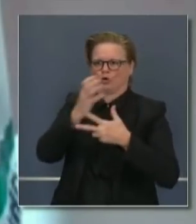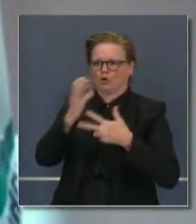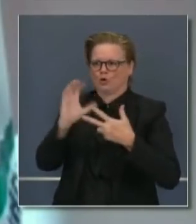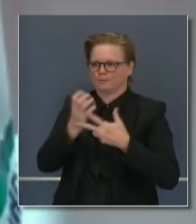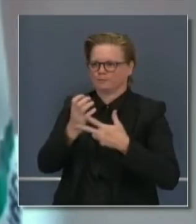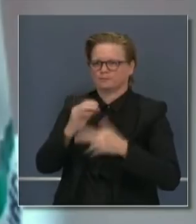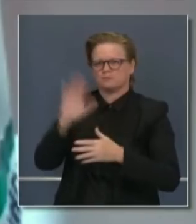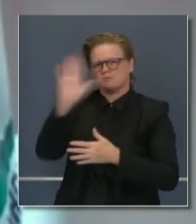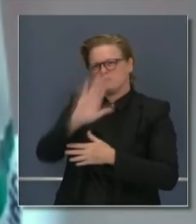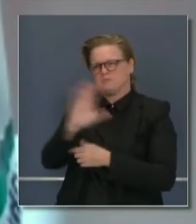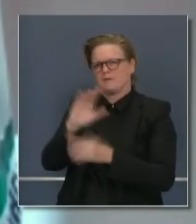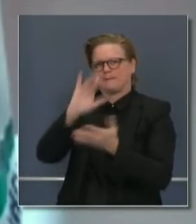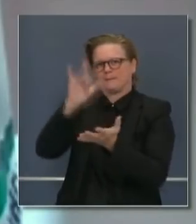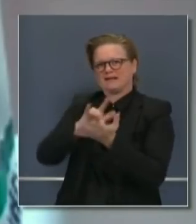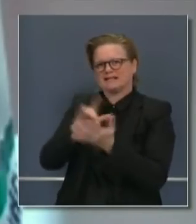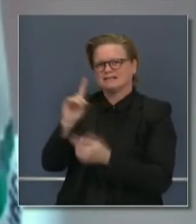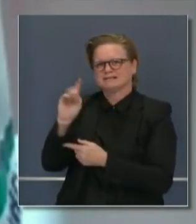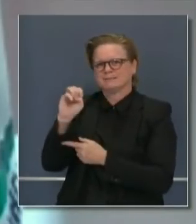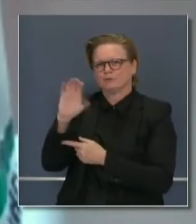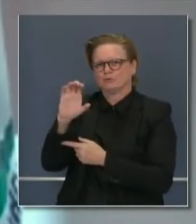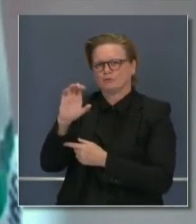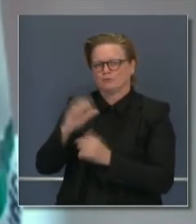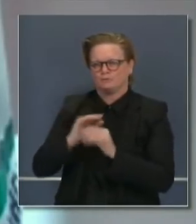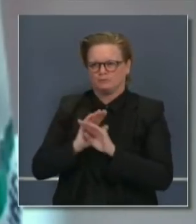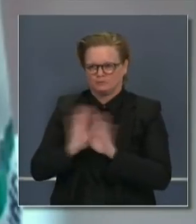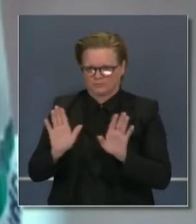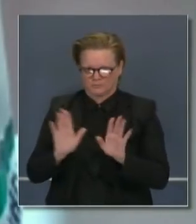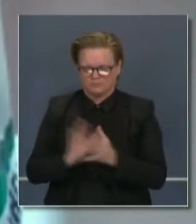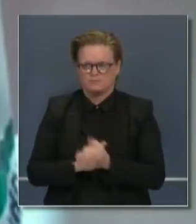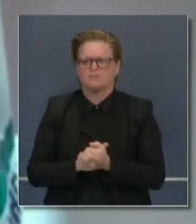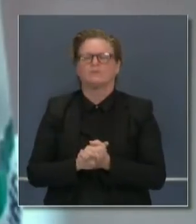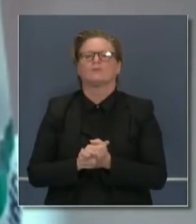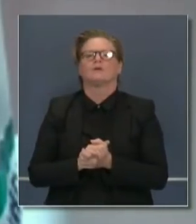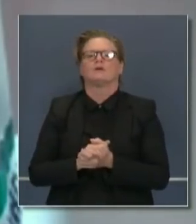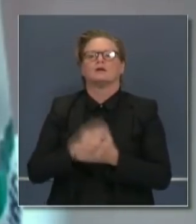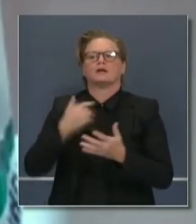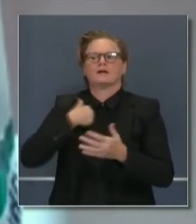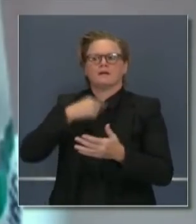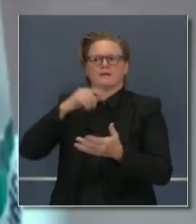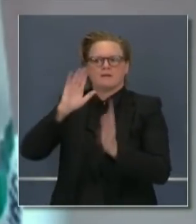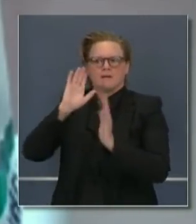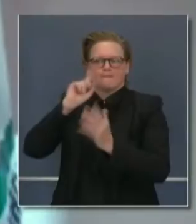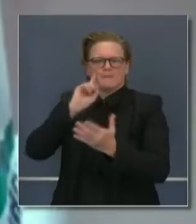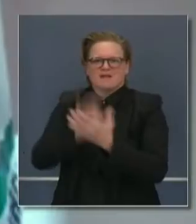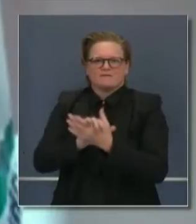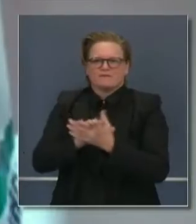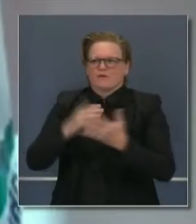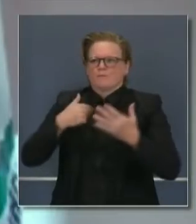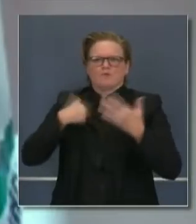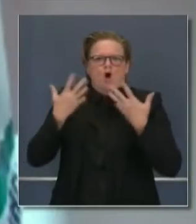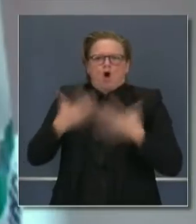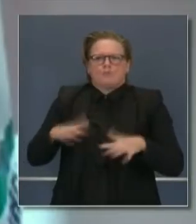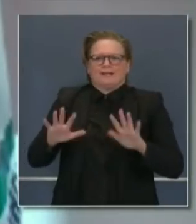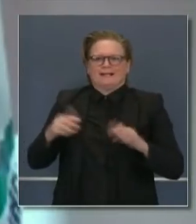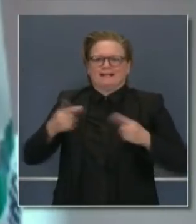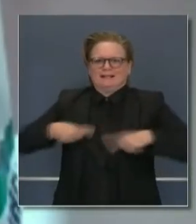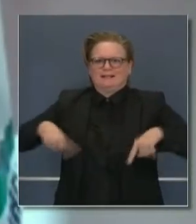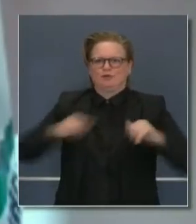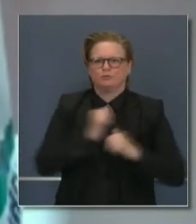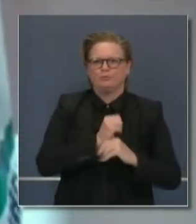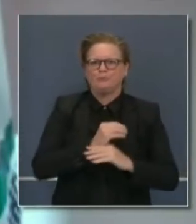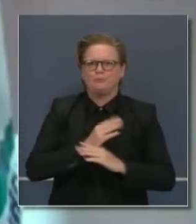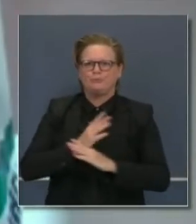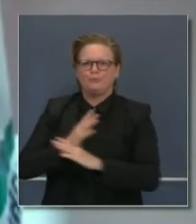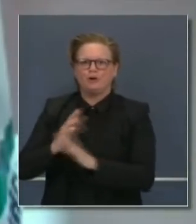month. We believe that those are going to be available. Seems like most of it is ready and produced already. Down the road, there may be